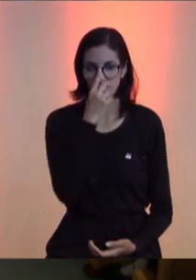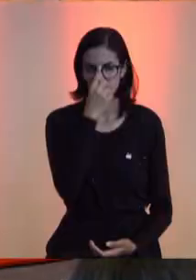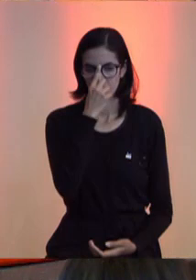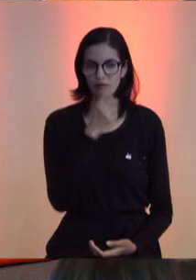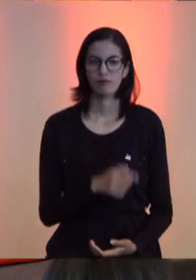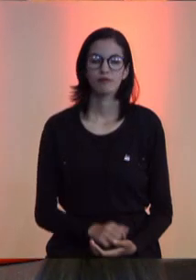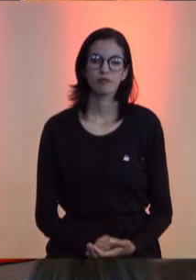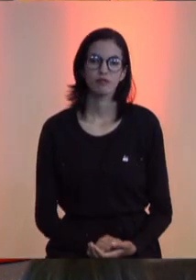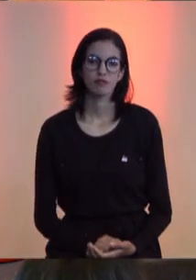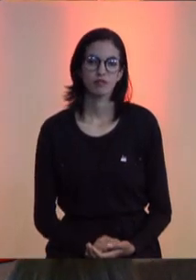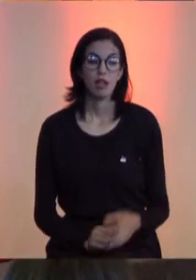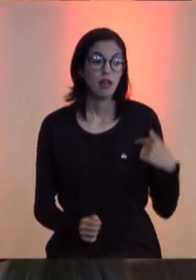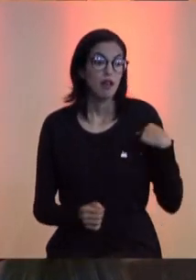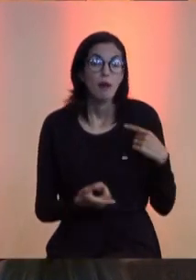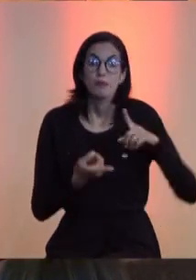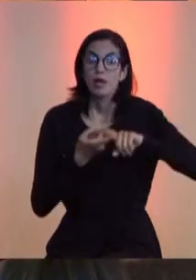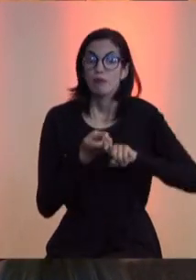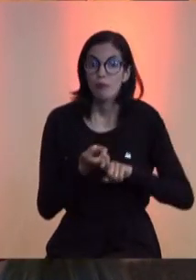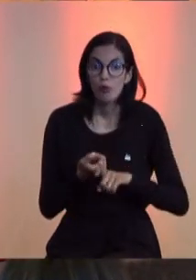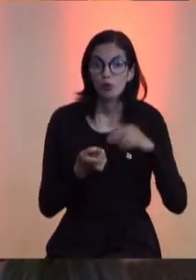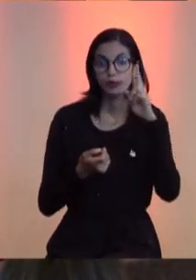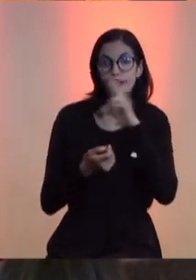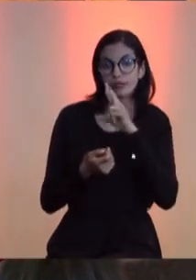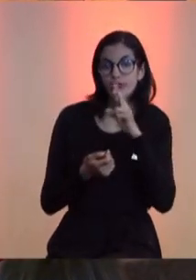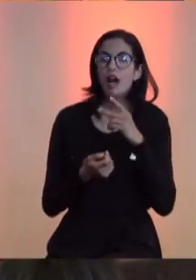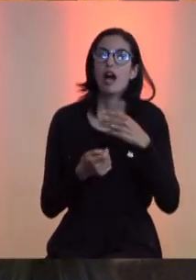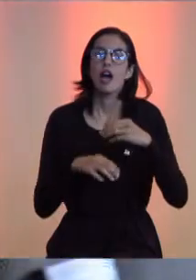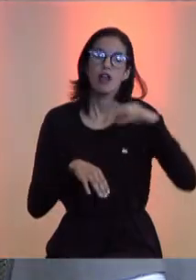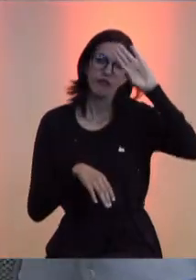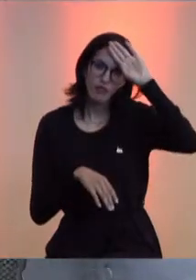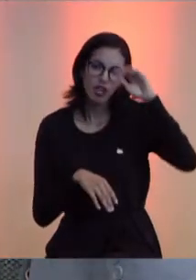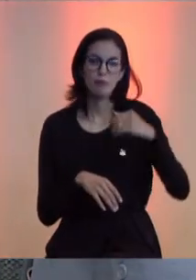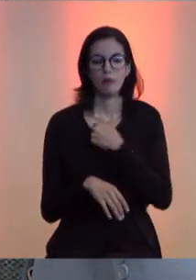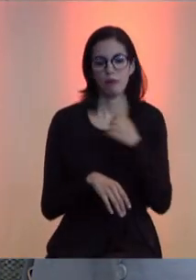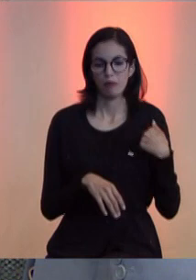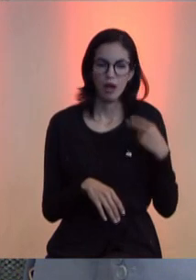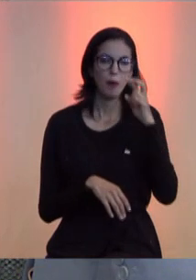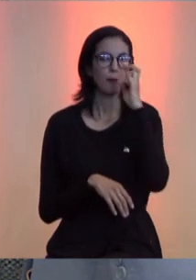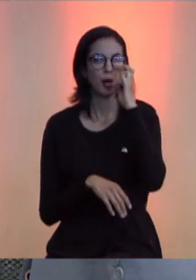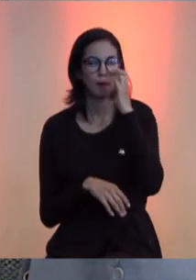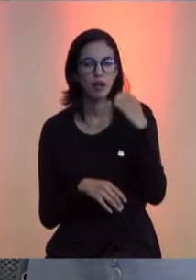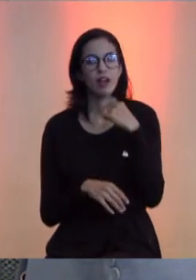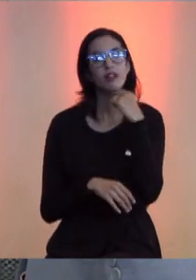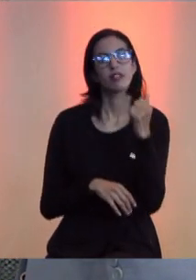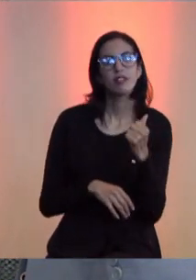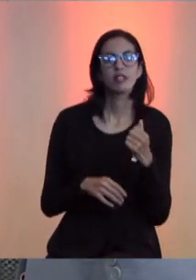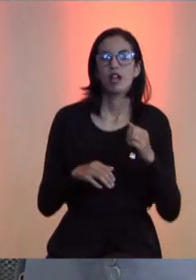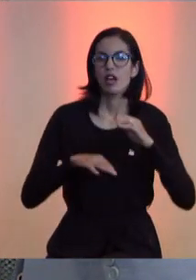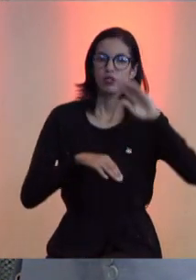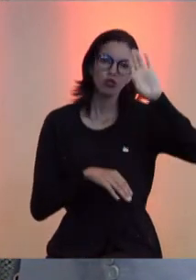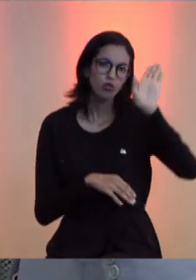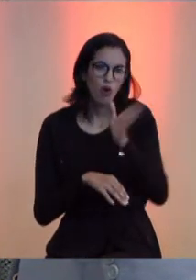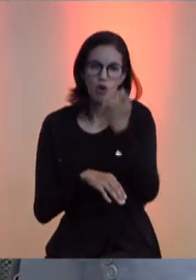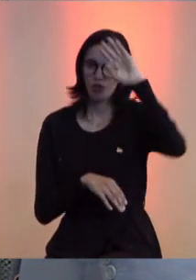Mi esposa está enferma, mi madre está enferma, mi padre está enferma, mi hija está enferma. It looks like weeping is